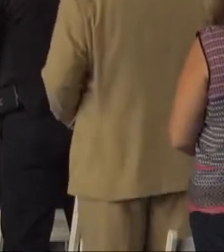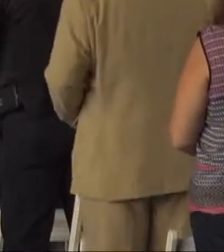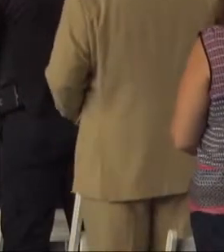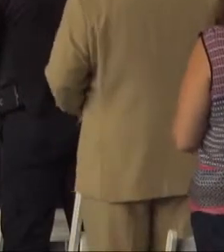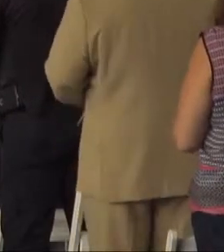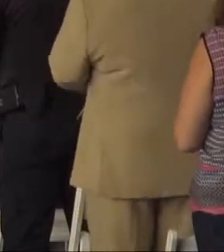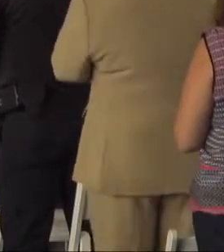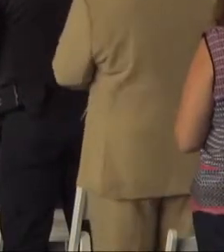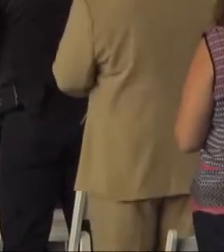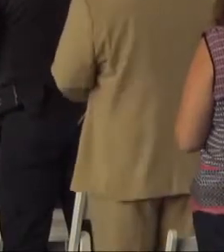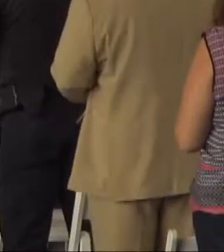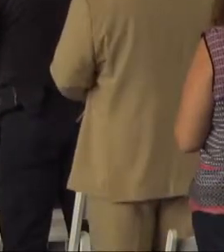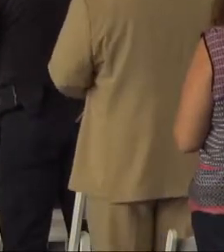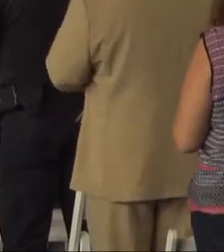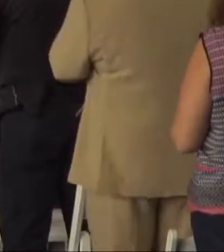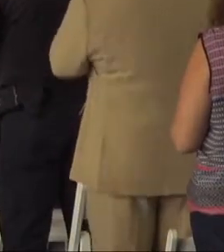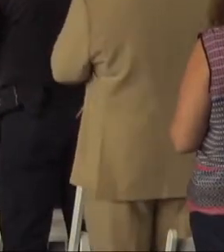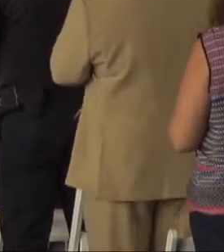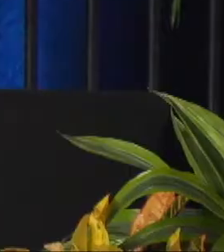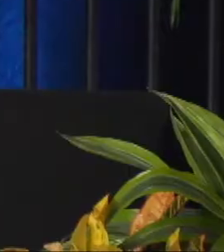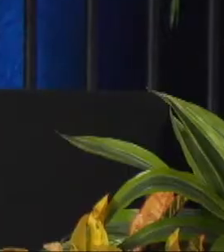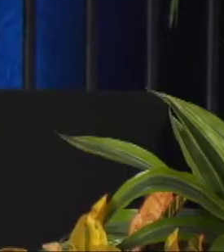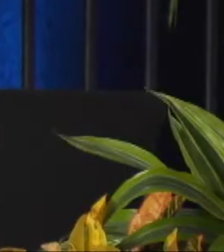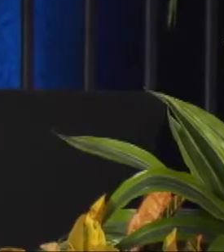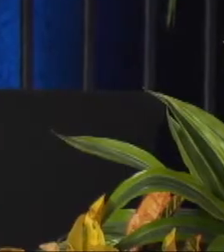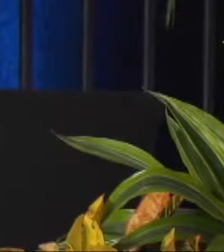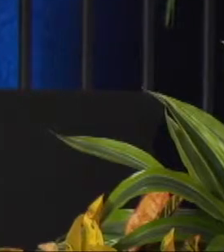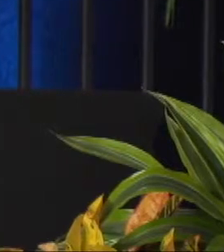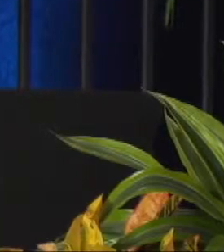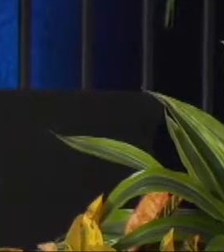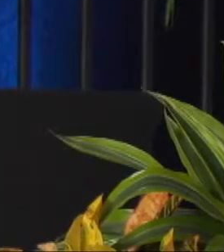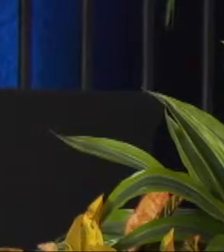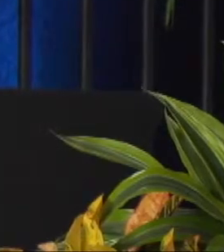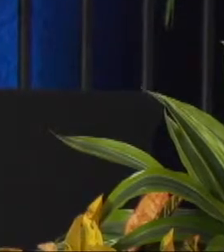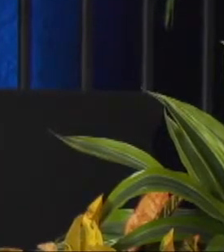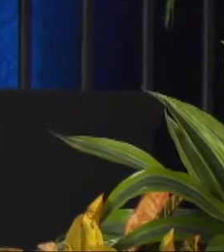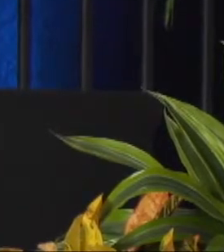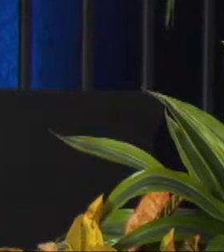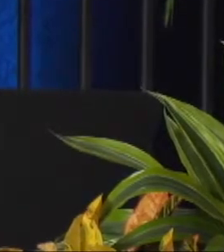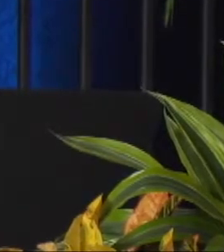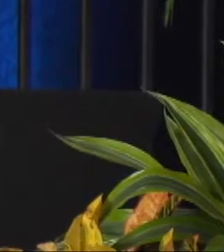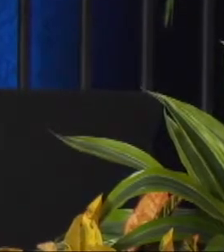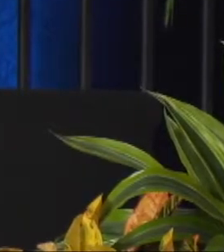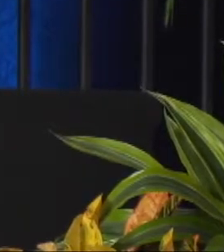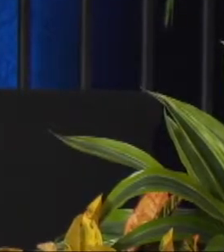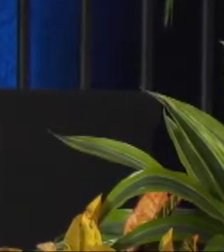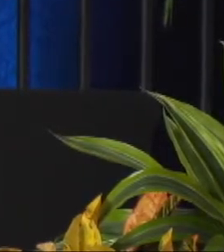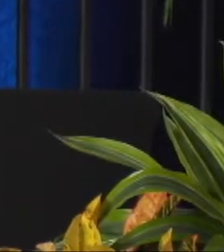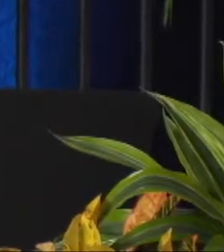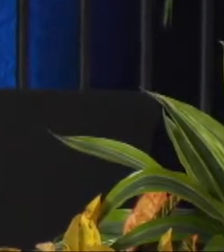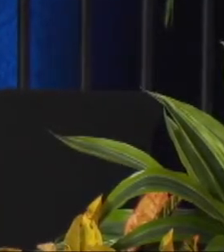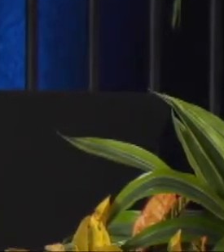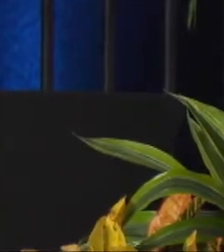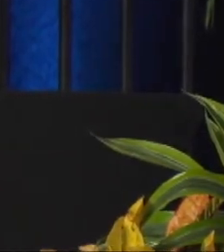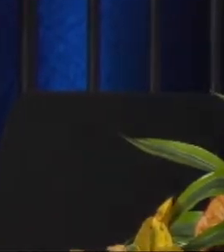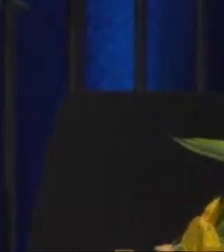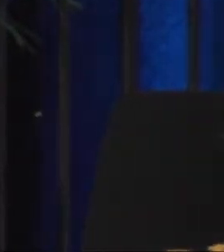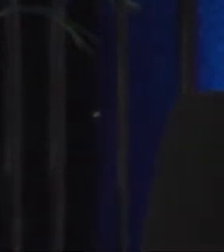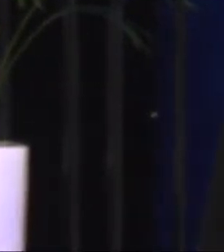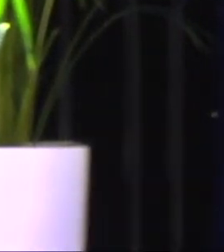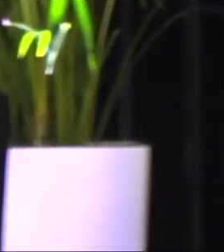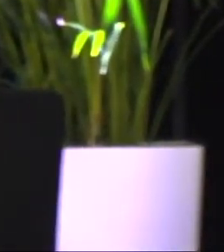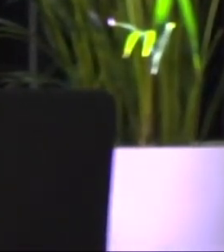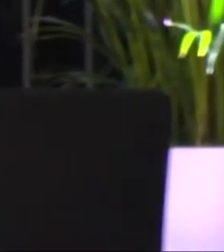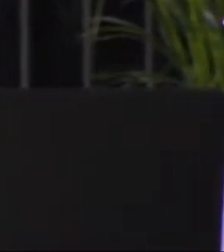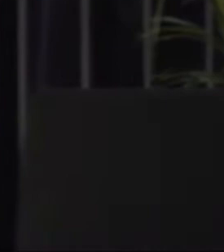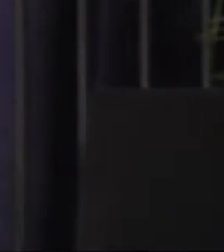up. Life can get so hard, it can break you, but don't let it. Come on. No, don't